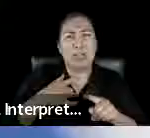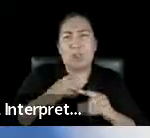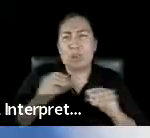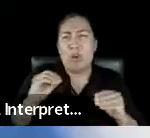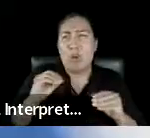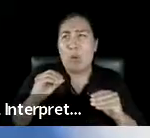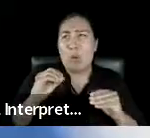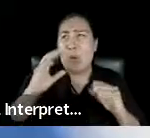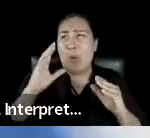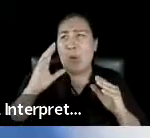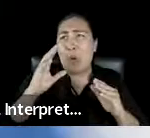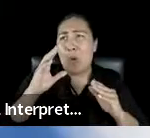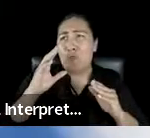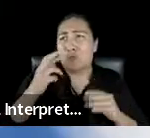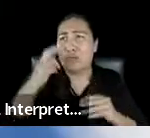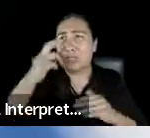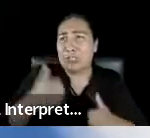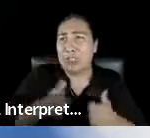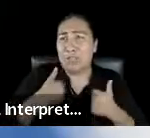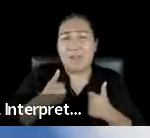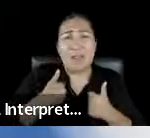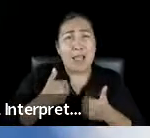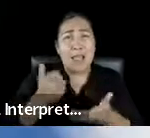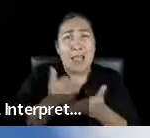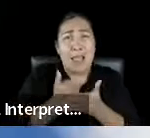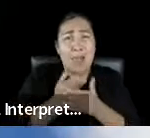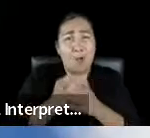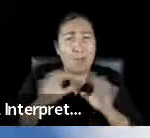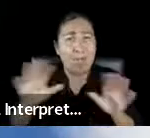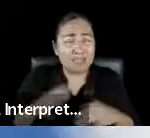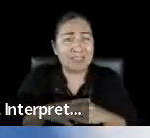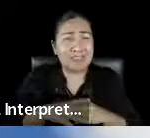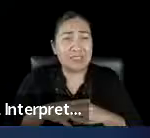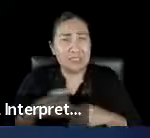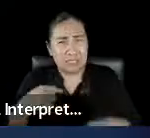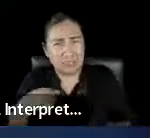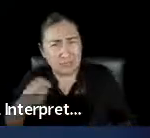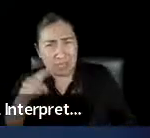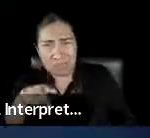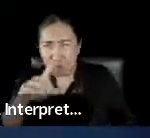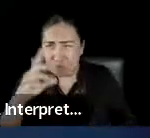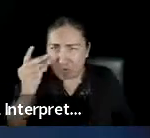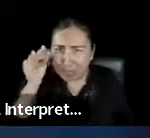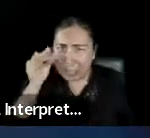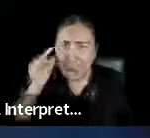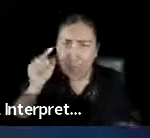no reason to live. I asked them, "Are you thinking about suicide?"